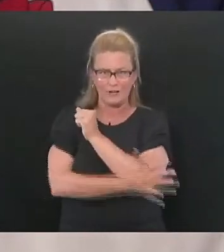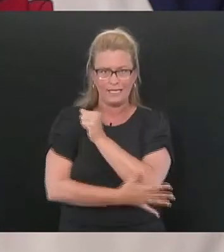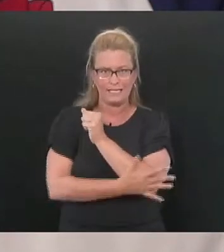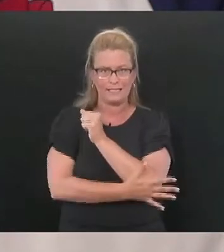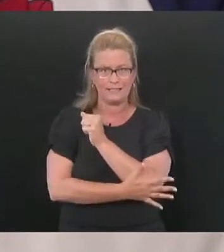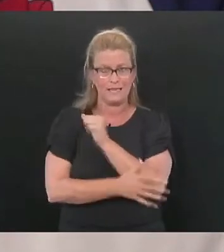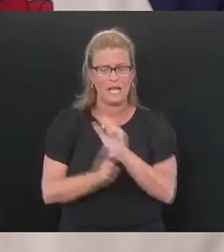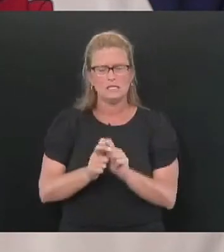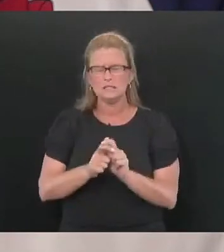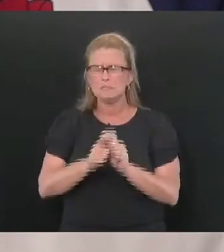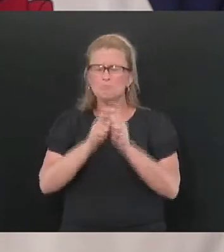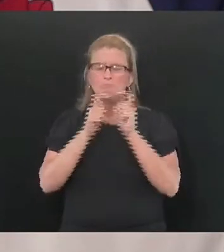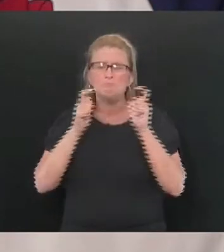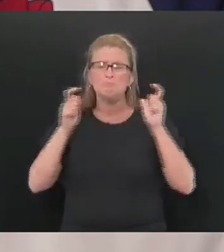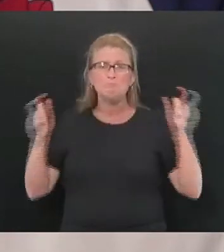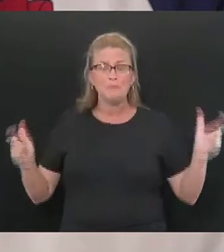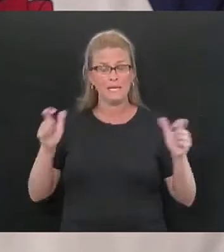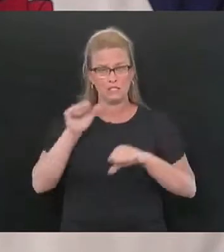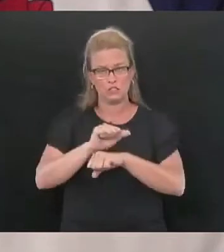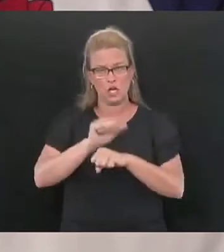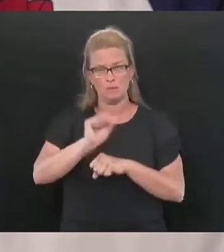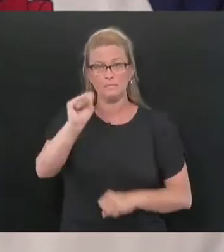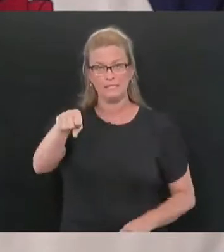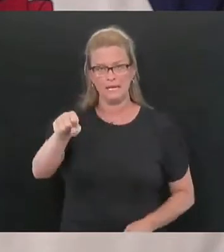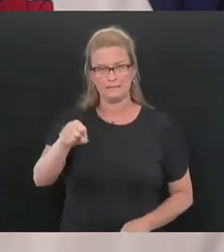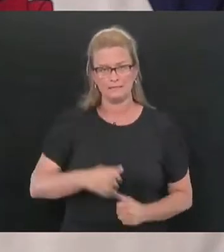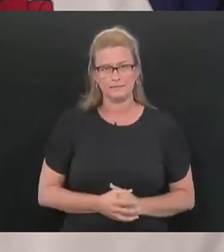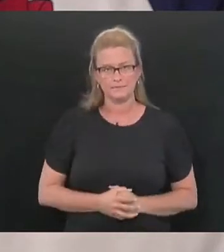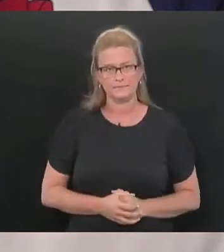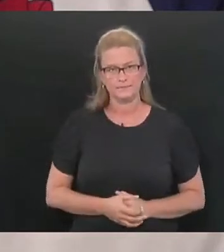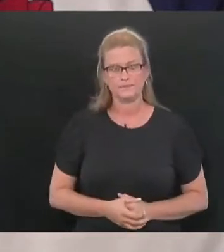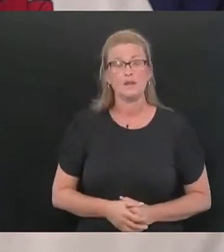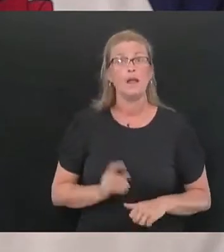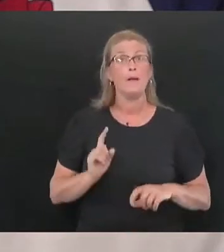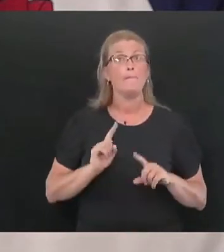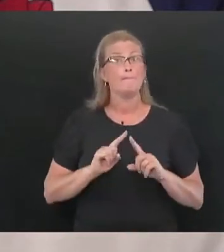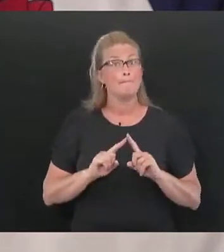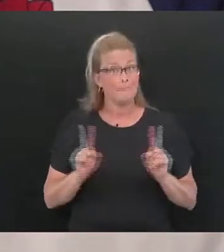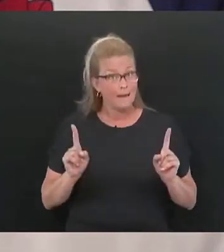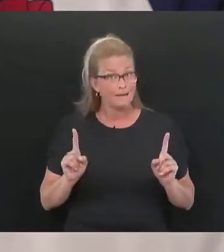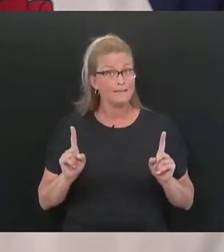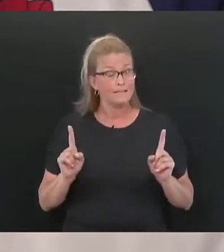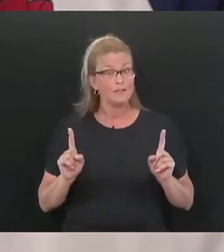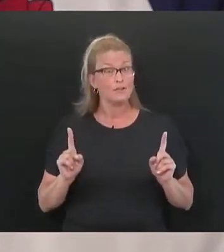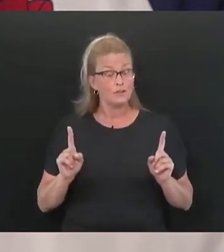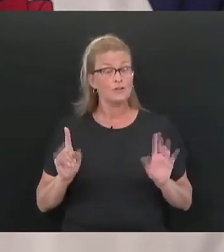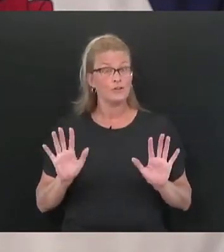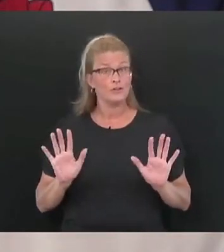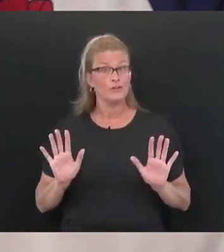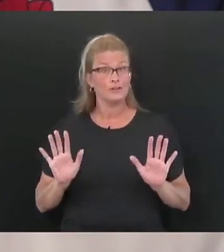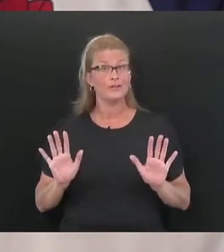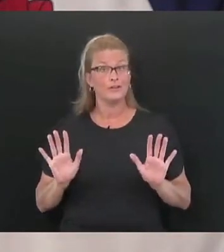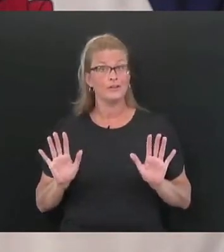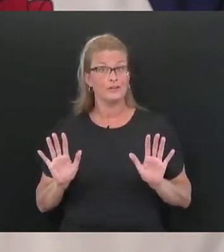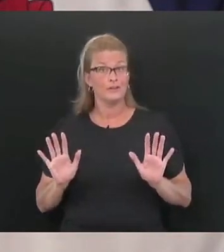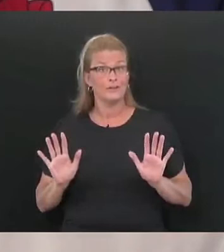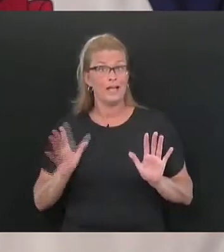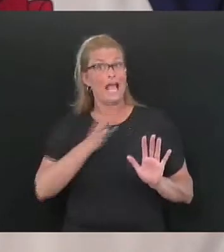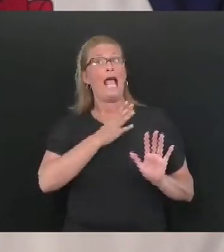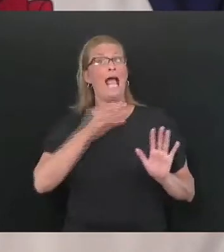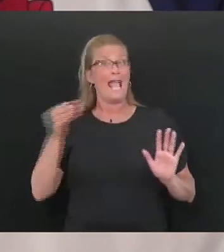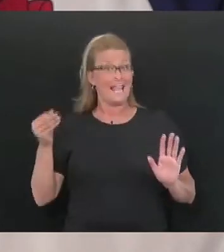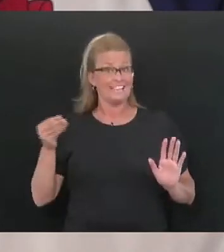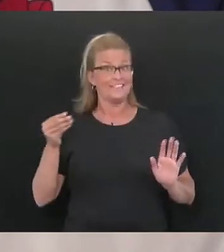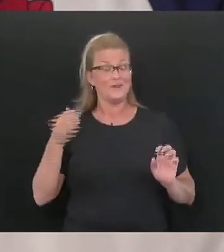a gigantic undertaking. Now, in addition to that, which is probably the